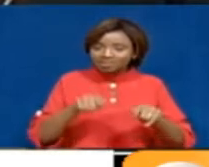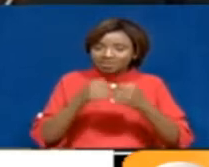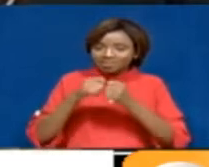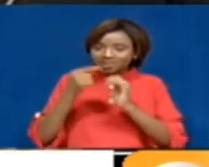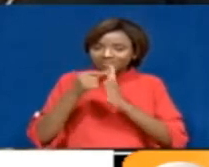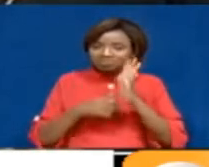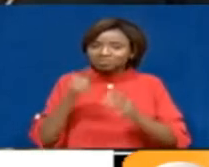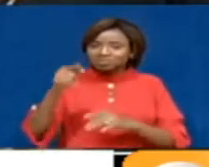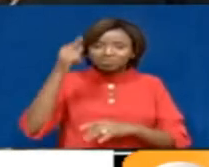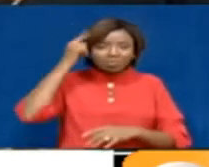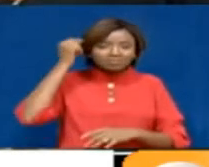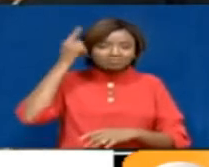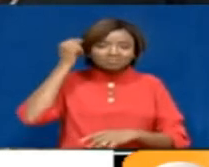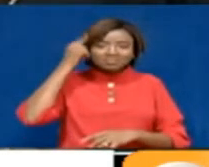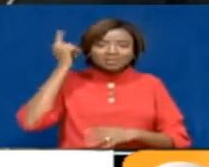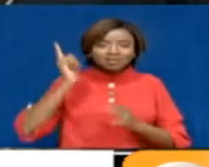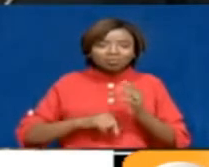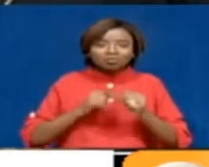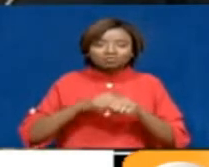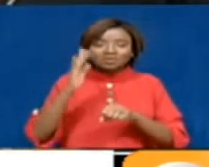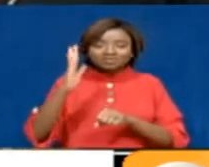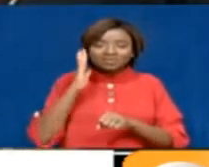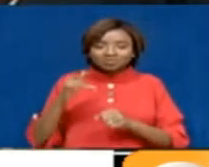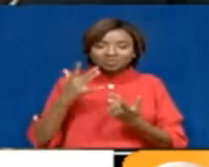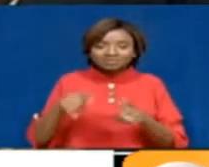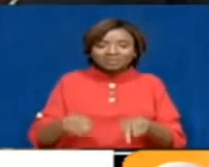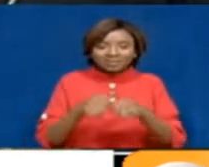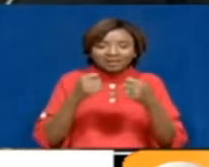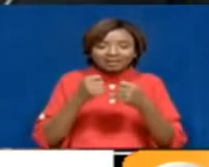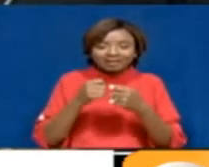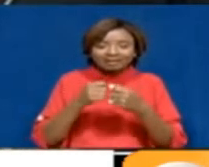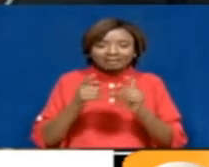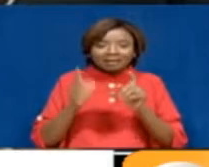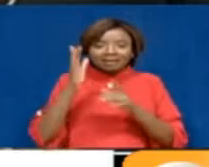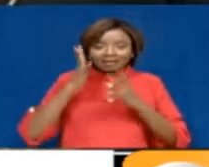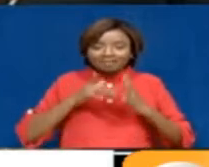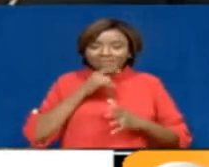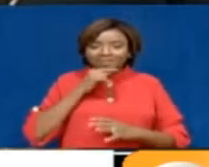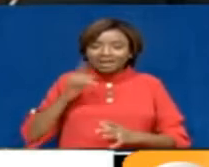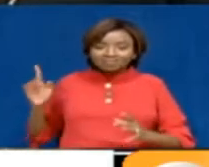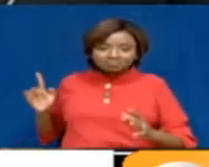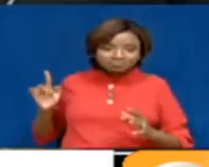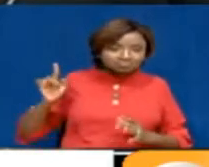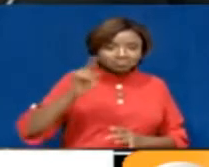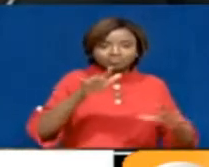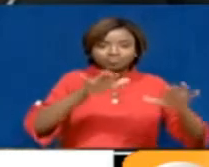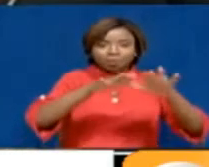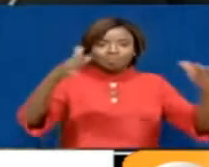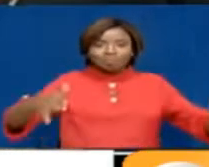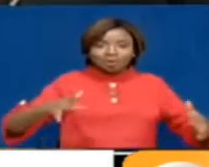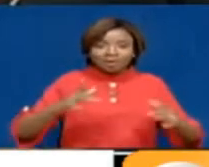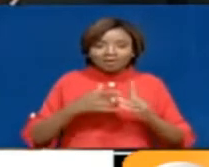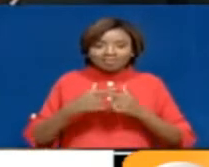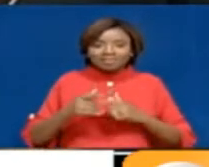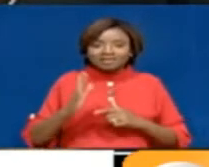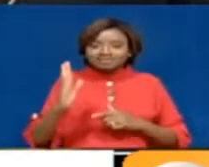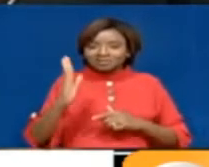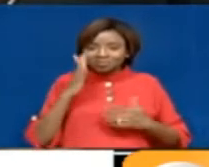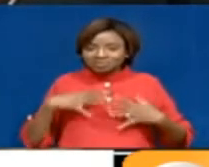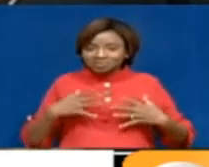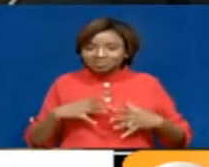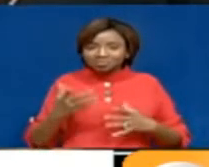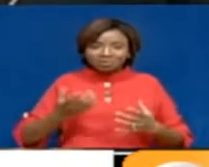was running through your mind, yes, when there was a breach of security, and what prompted you to handle him with that sort of care when the security apparatus had already pounced on him?